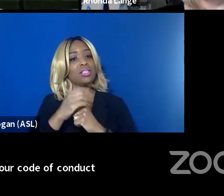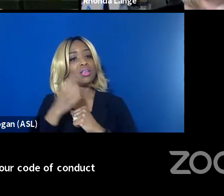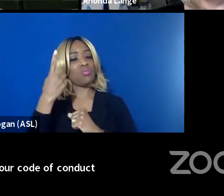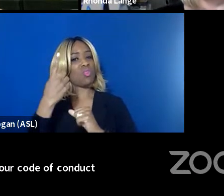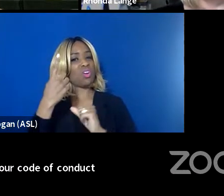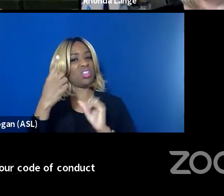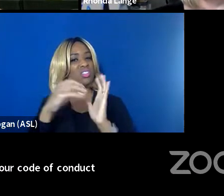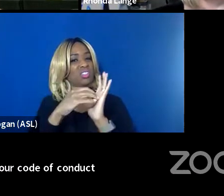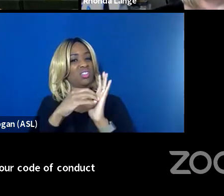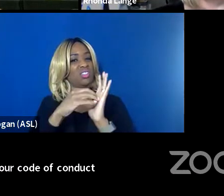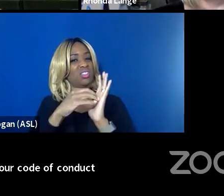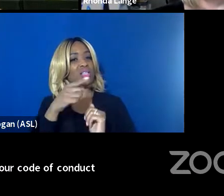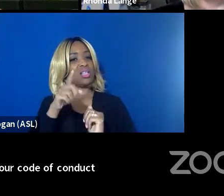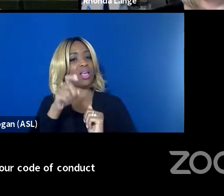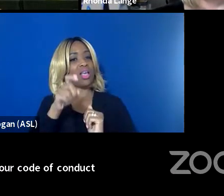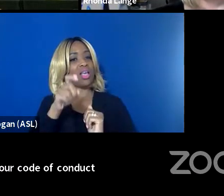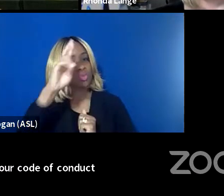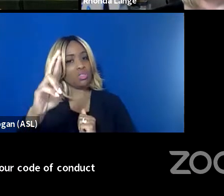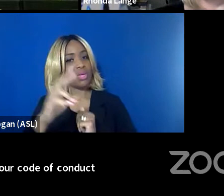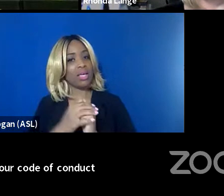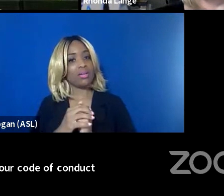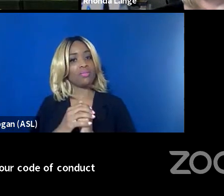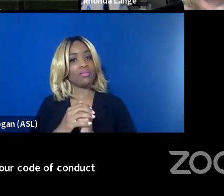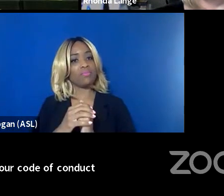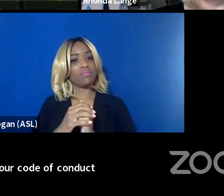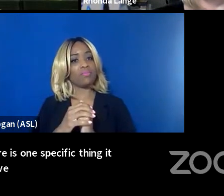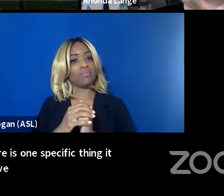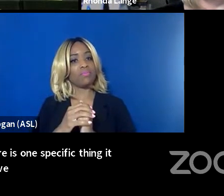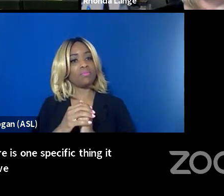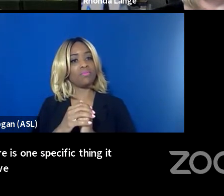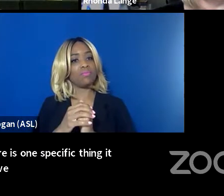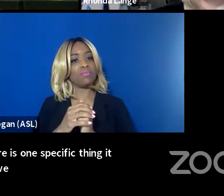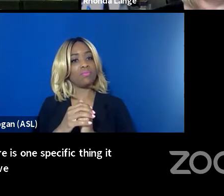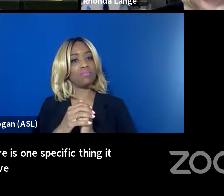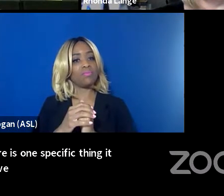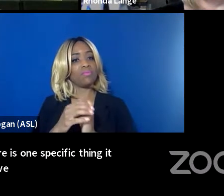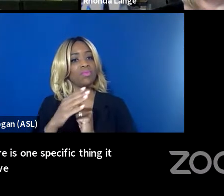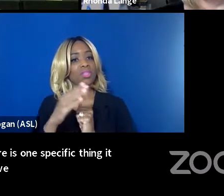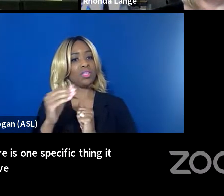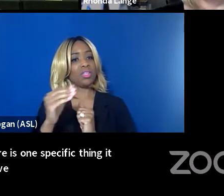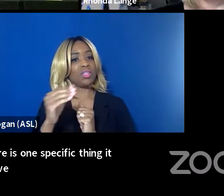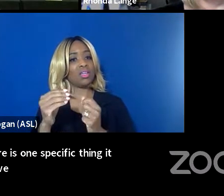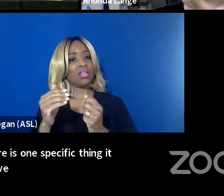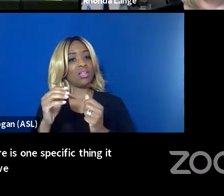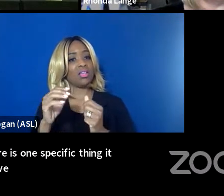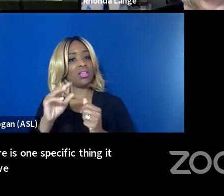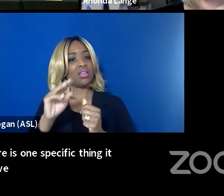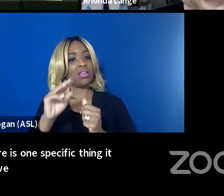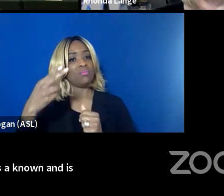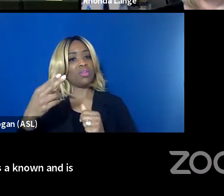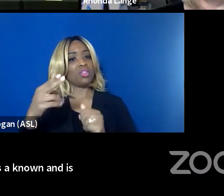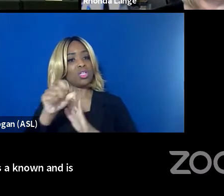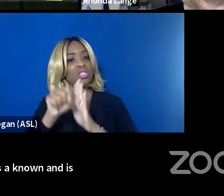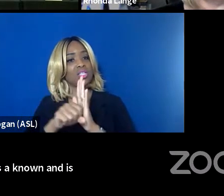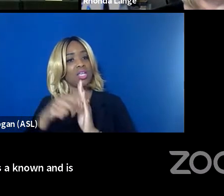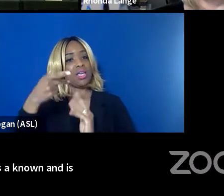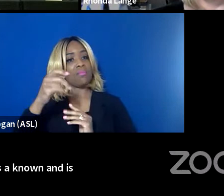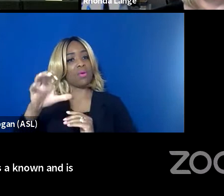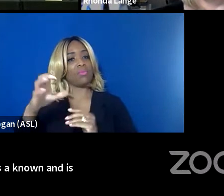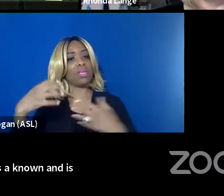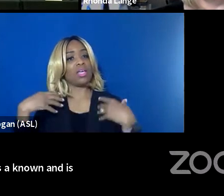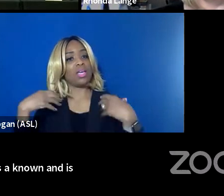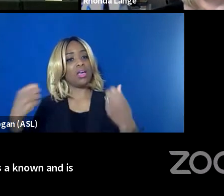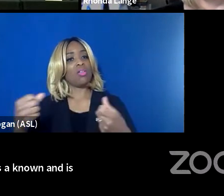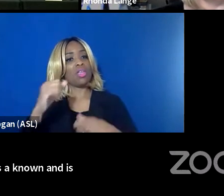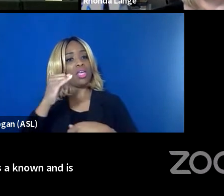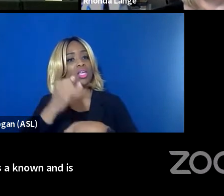specific thing. It says you have to be respectful. And that is a known and is identified by the Michigan State Public Health Institute as oppressive